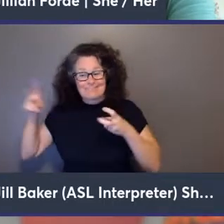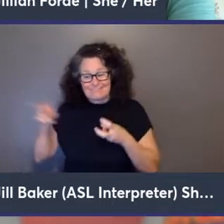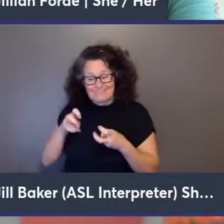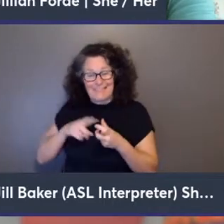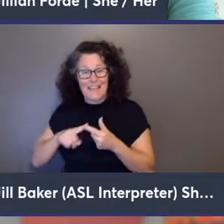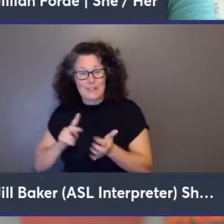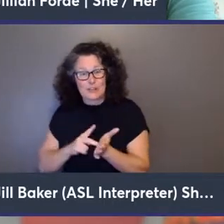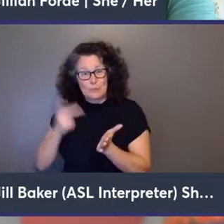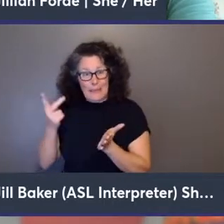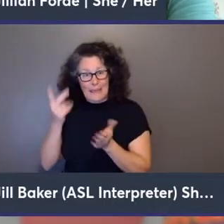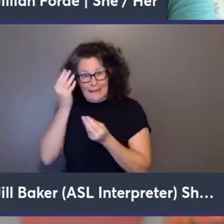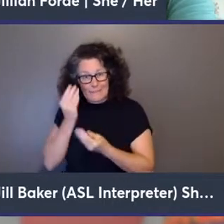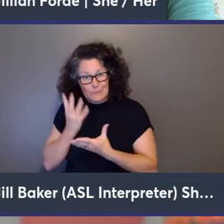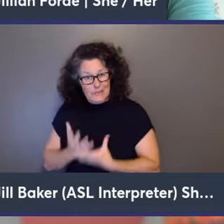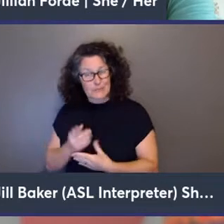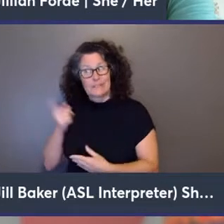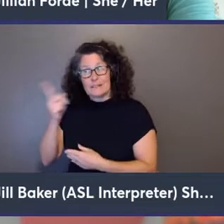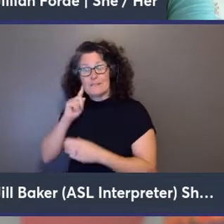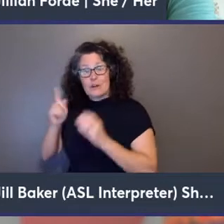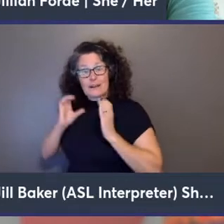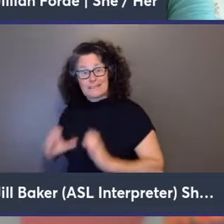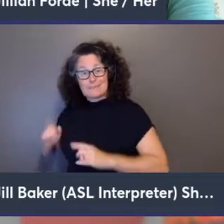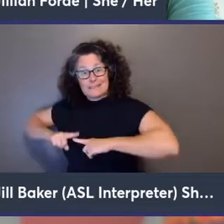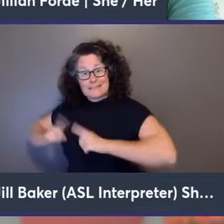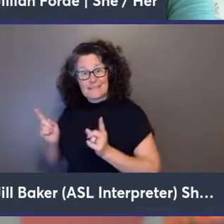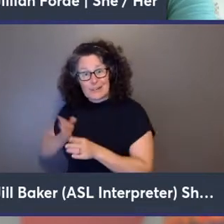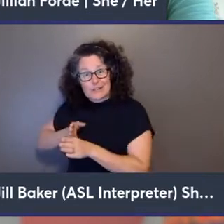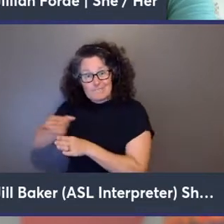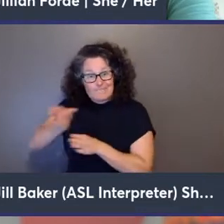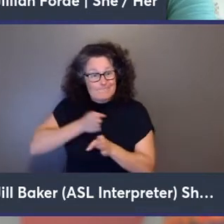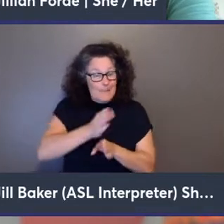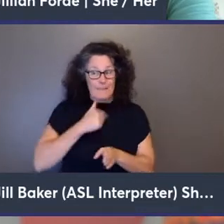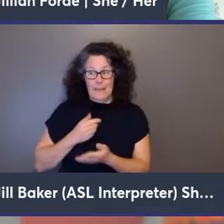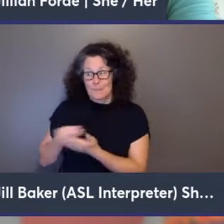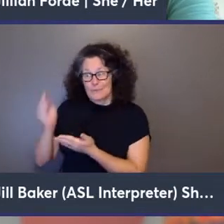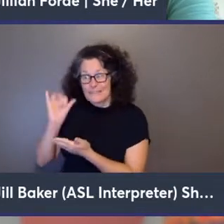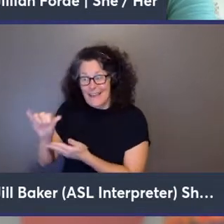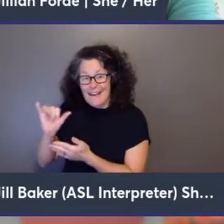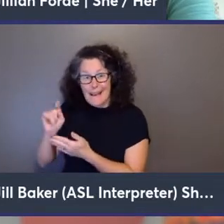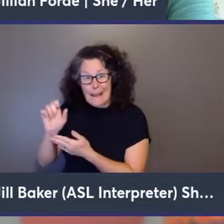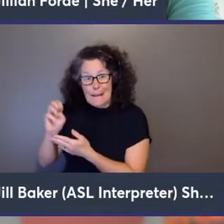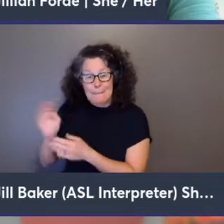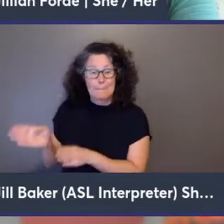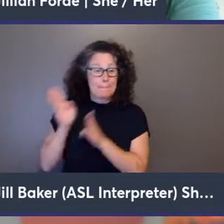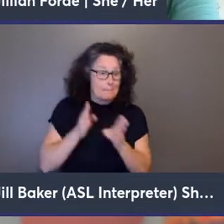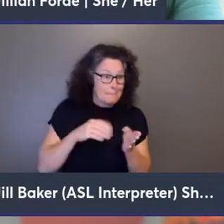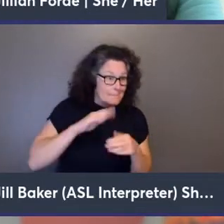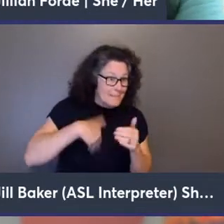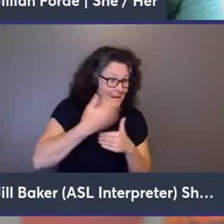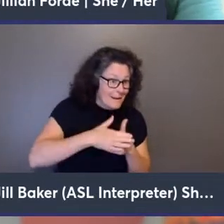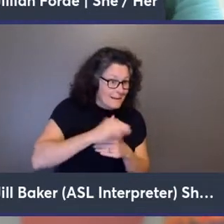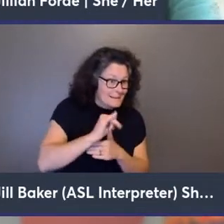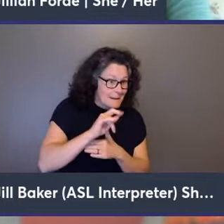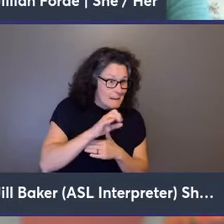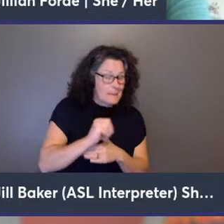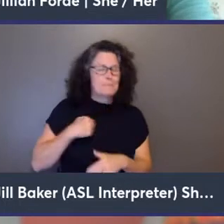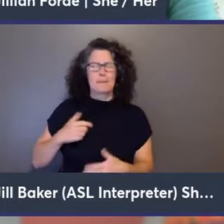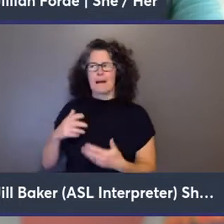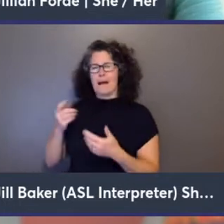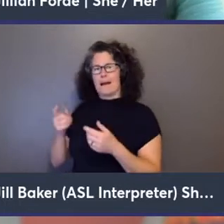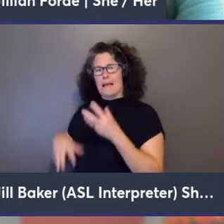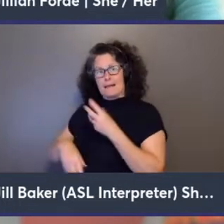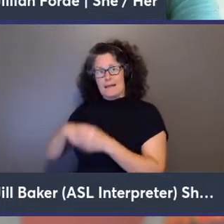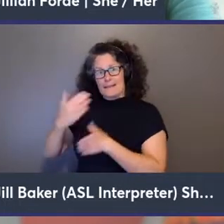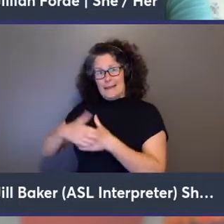For customer, there are different lines because they have different item purchased. And then our problem is I want to see